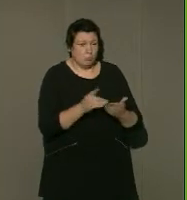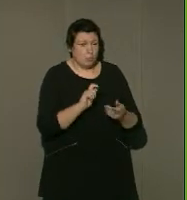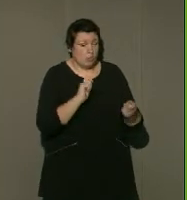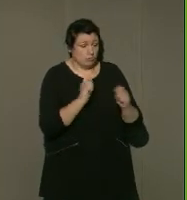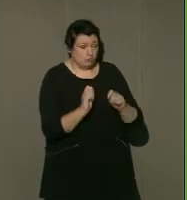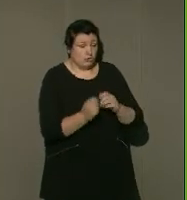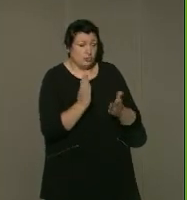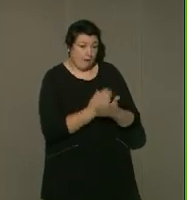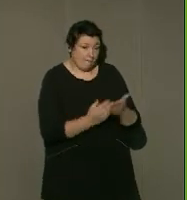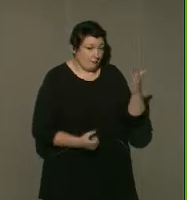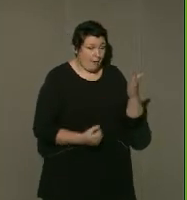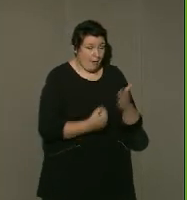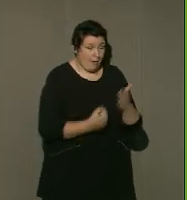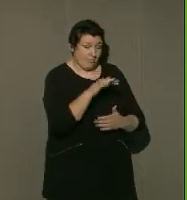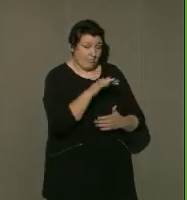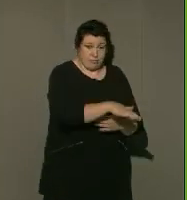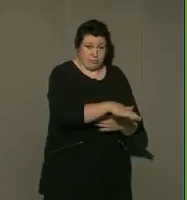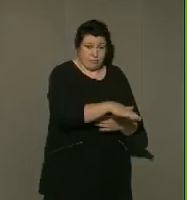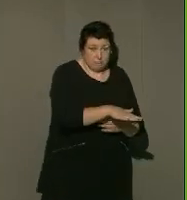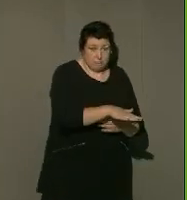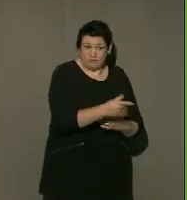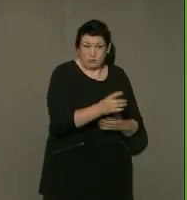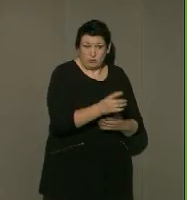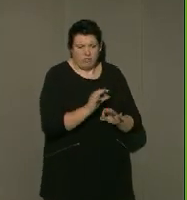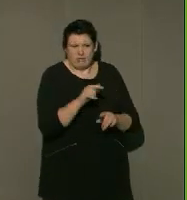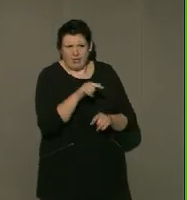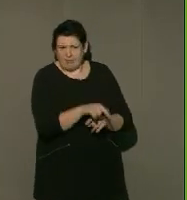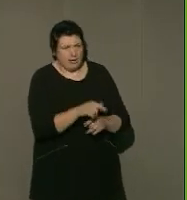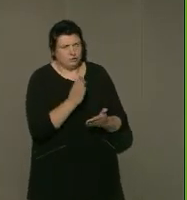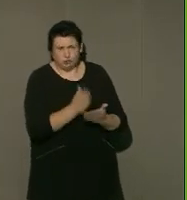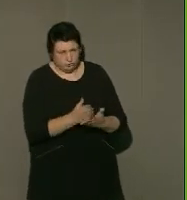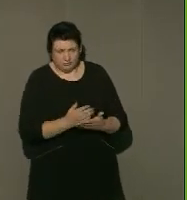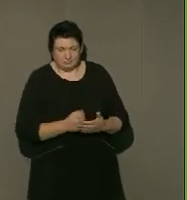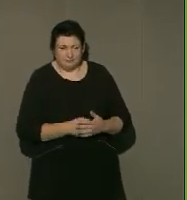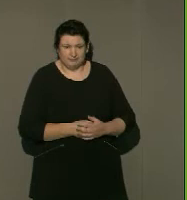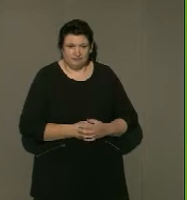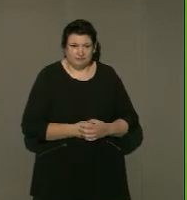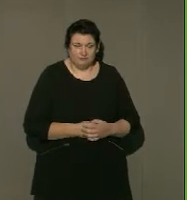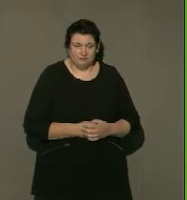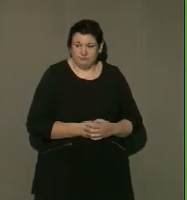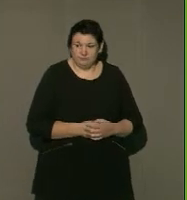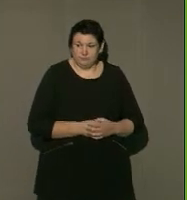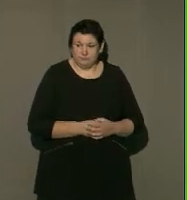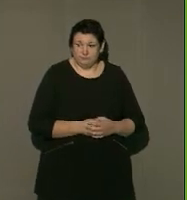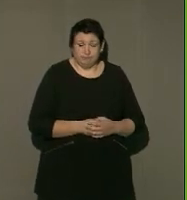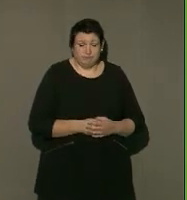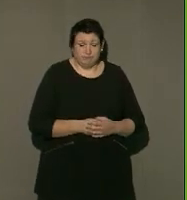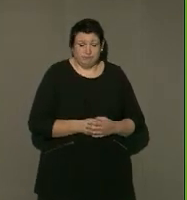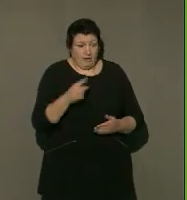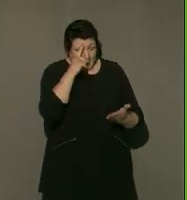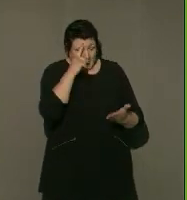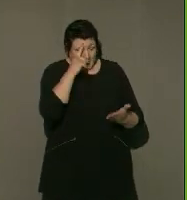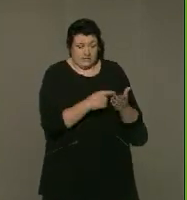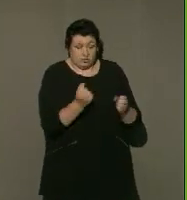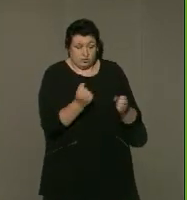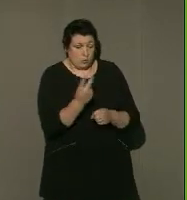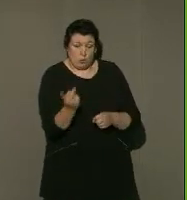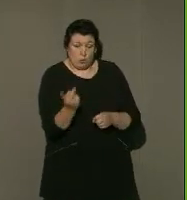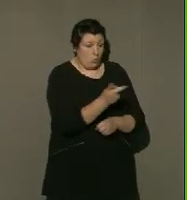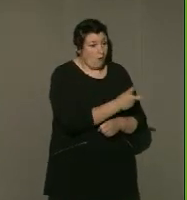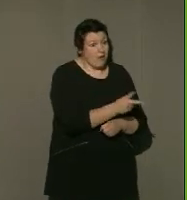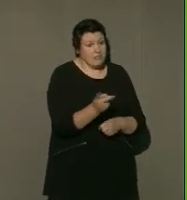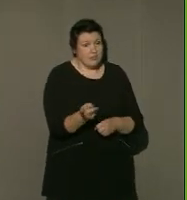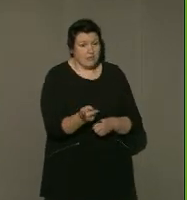to take place that were there, and those that weren't shouldn't. And Any decision to do either of those things would have